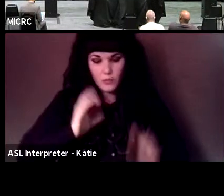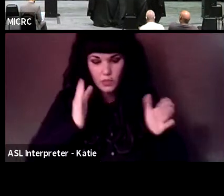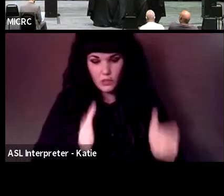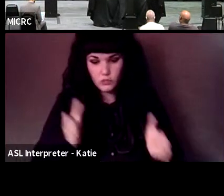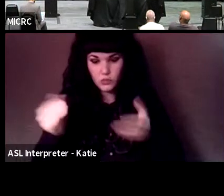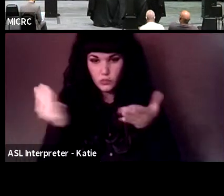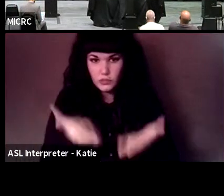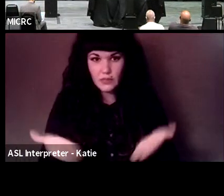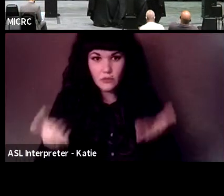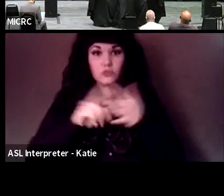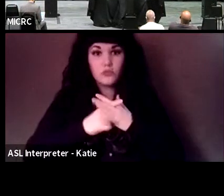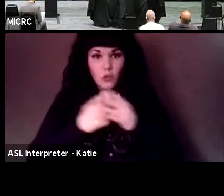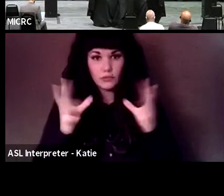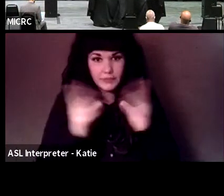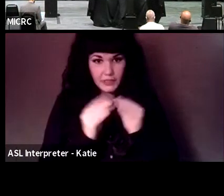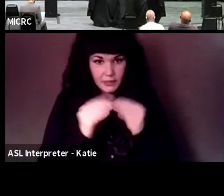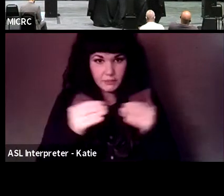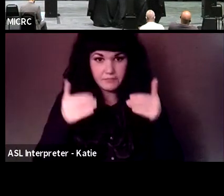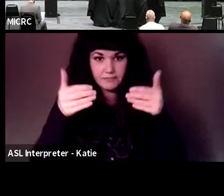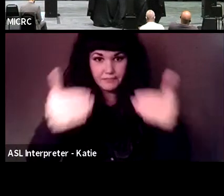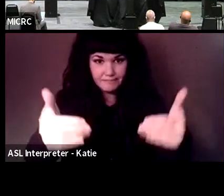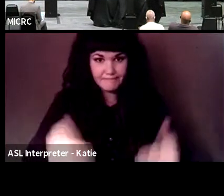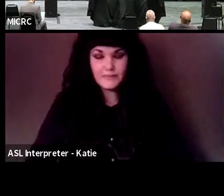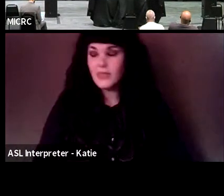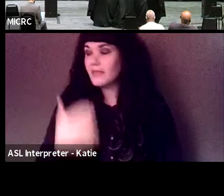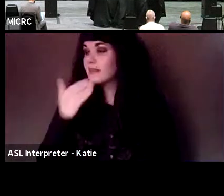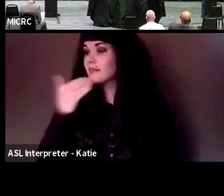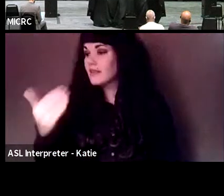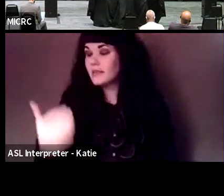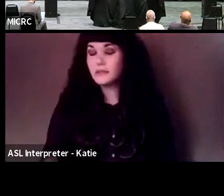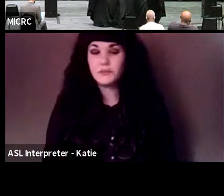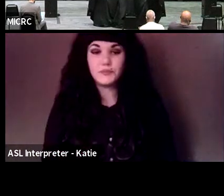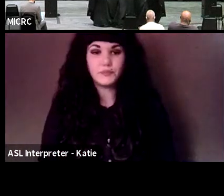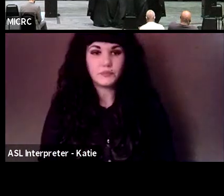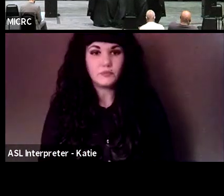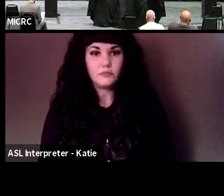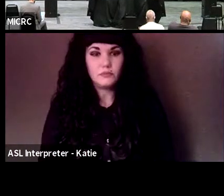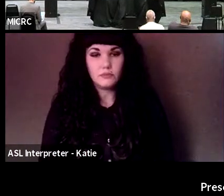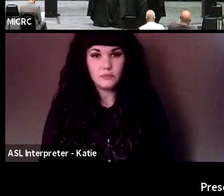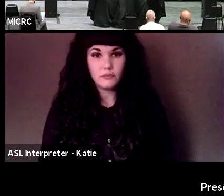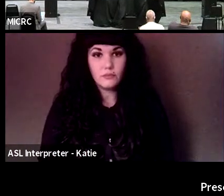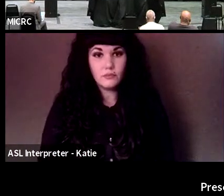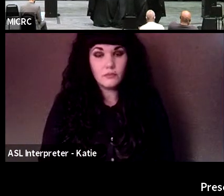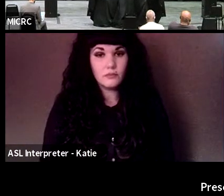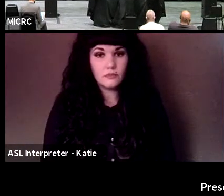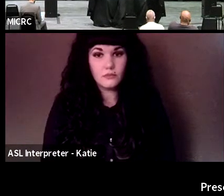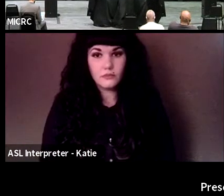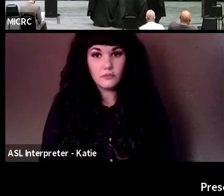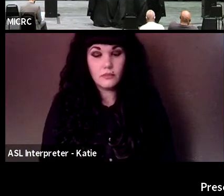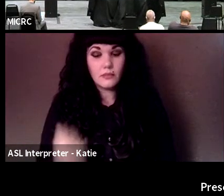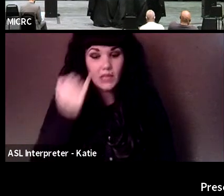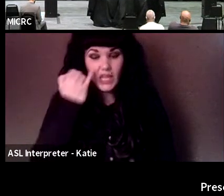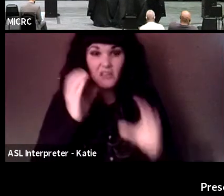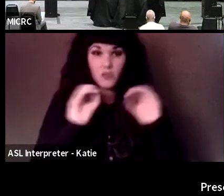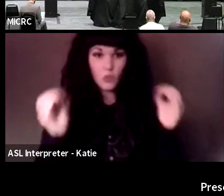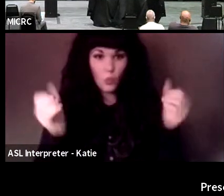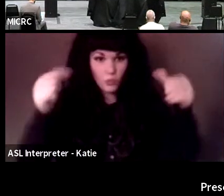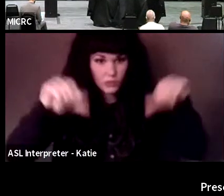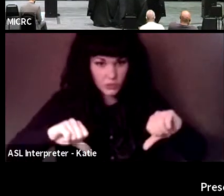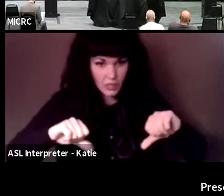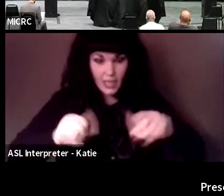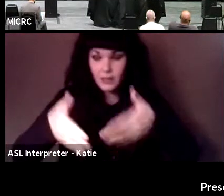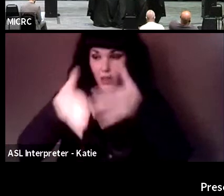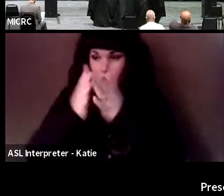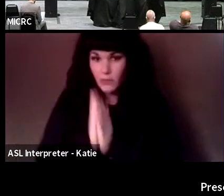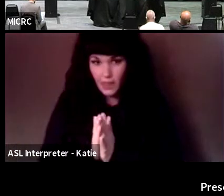Ms. Reinhardt. Without objection, I would like to ask Executive Director Hammersmith to provide a presentation on